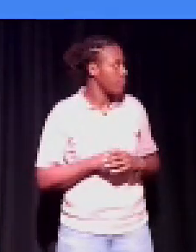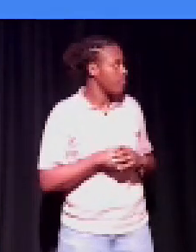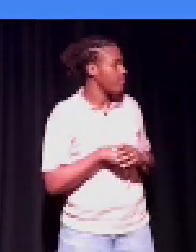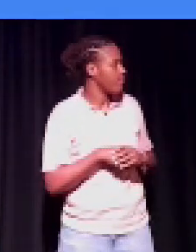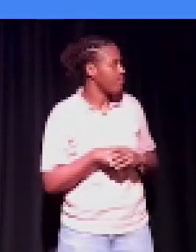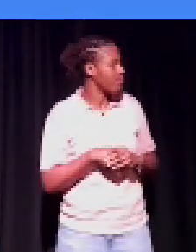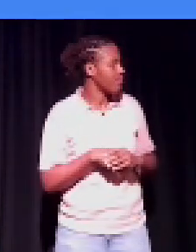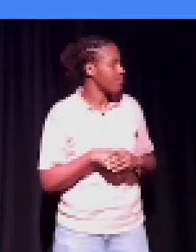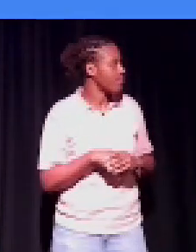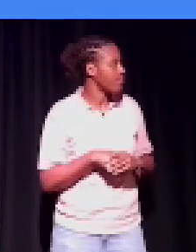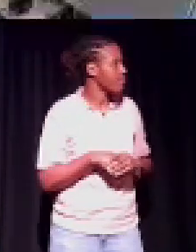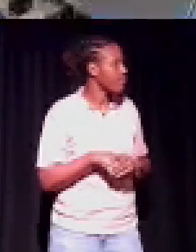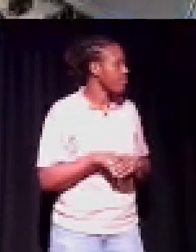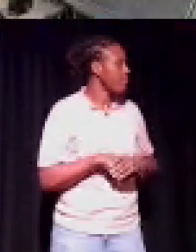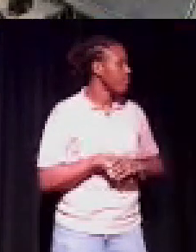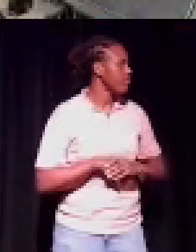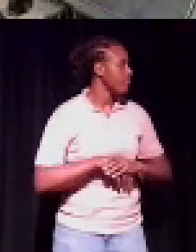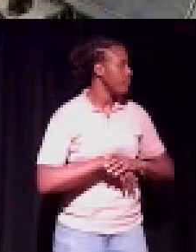yeah, you can go to the first slide.